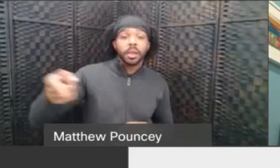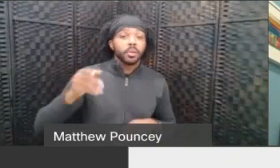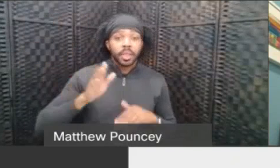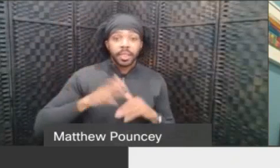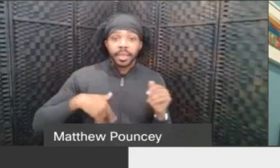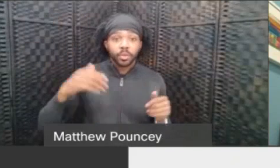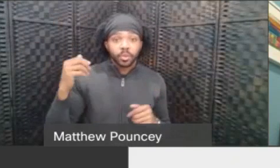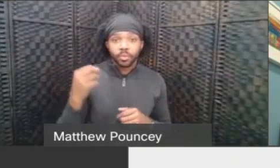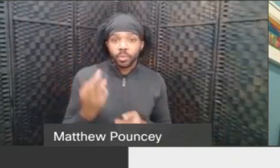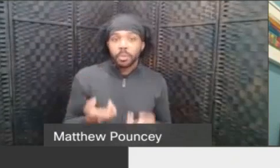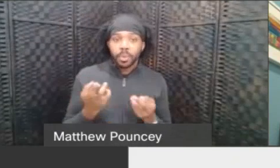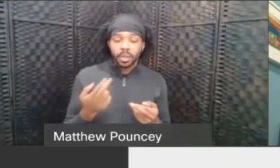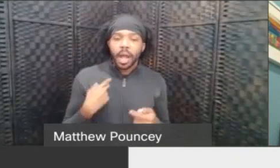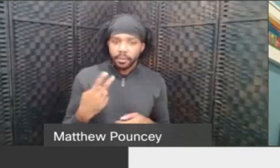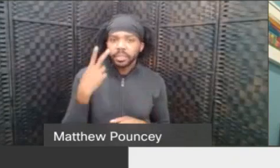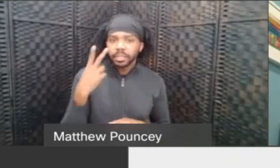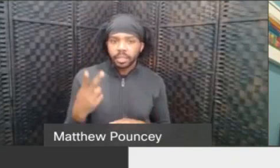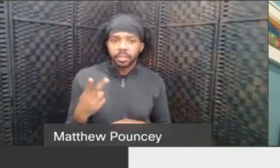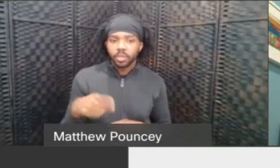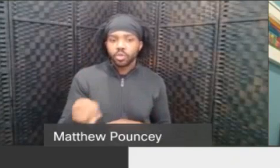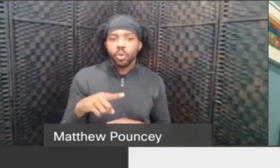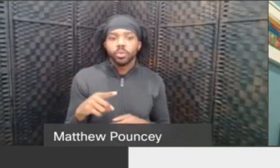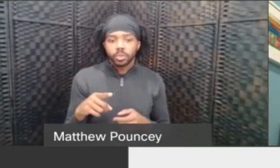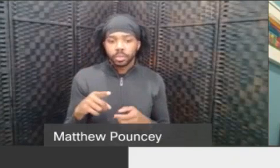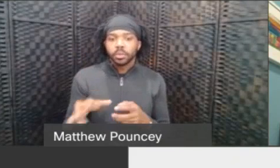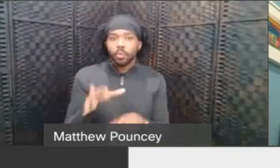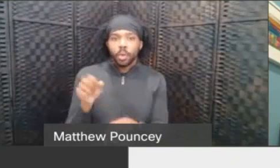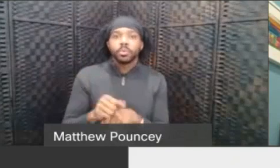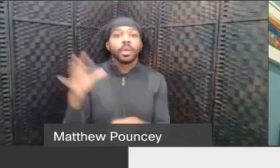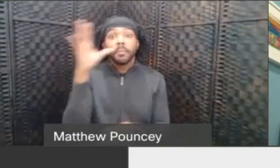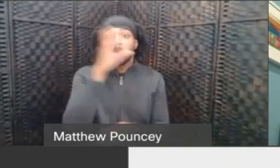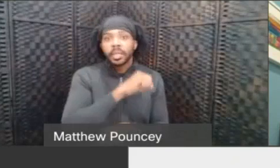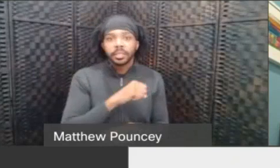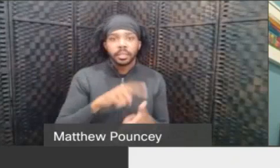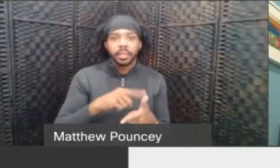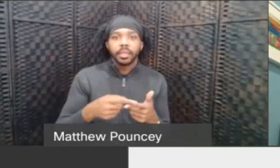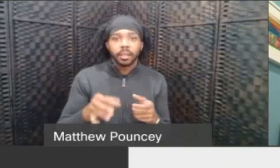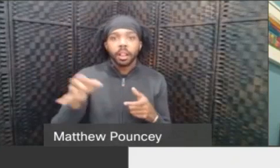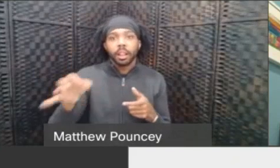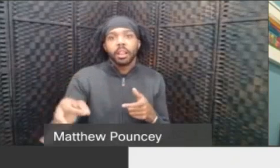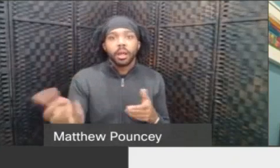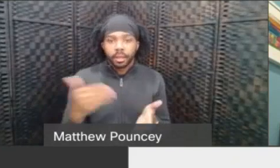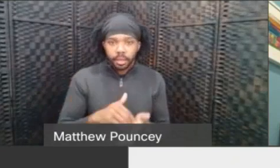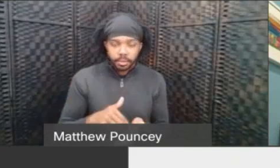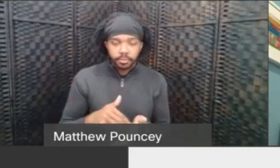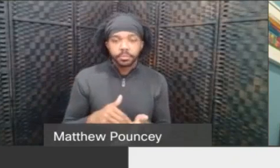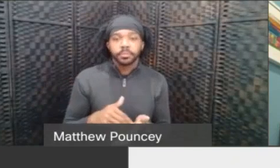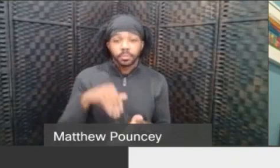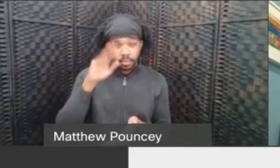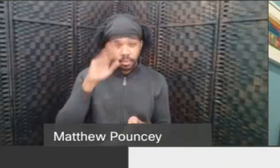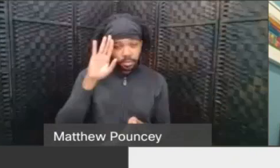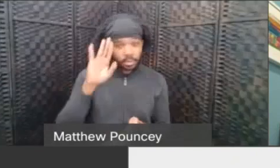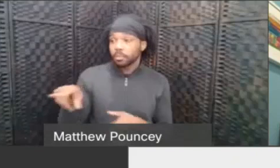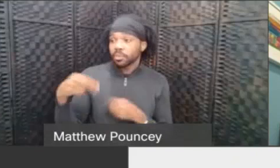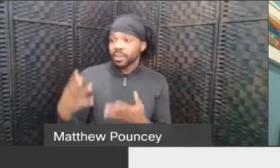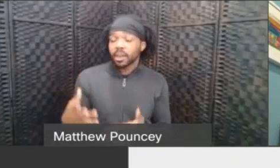I've seen where those appointments get missed and then it's pushed out even further. So while the provider may not agree